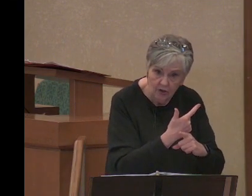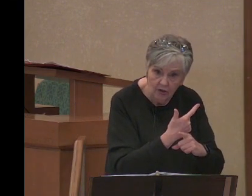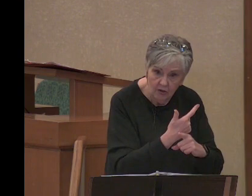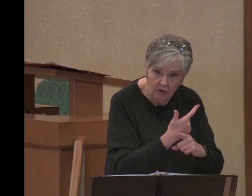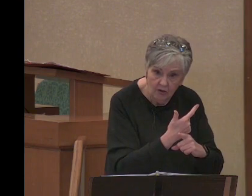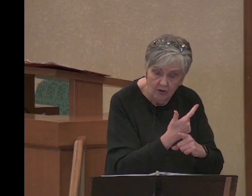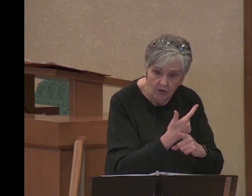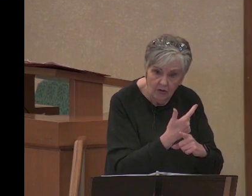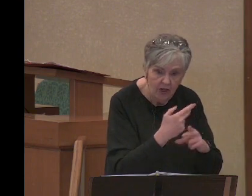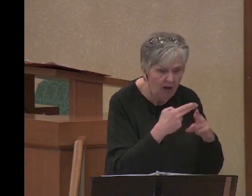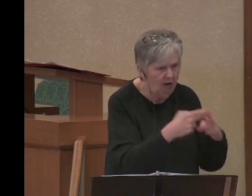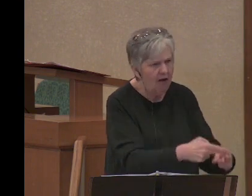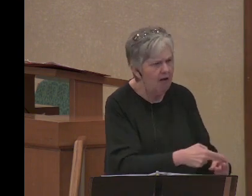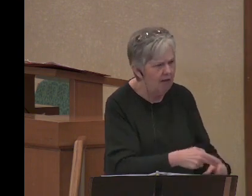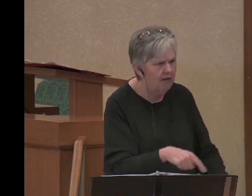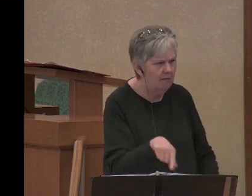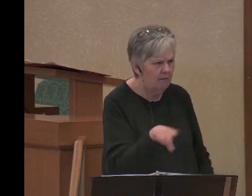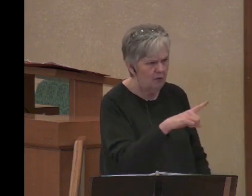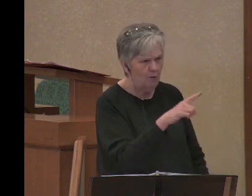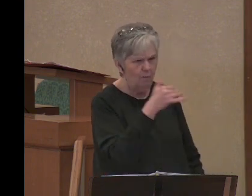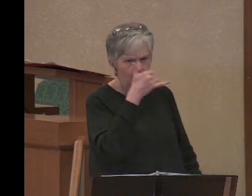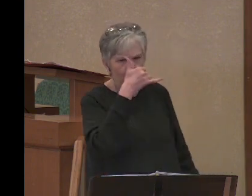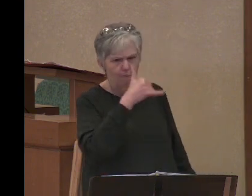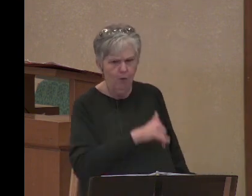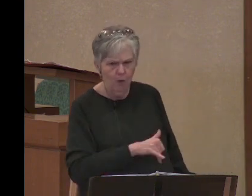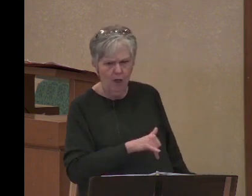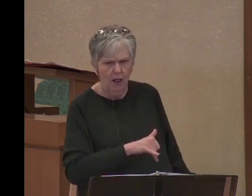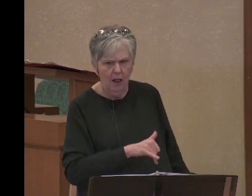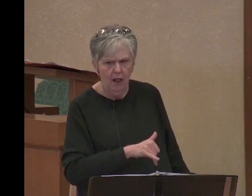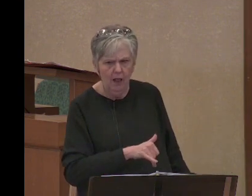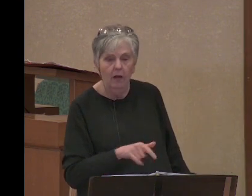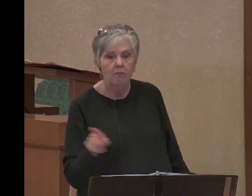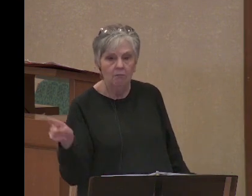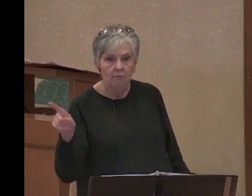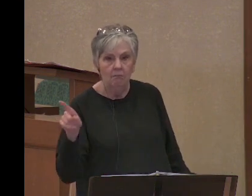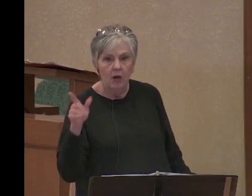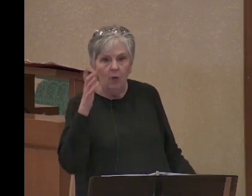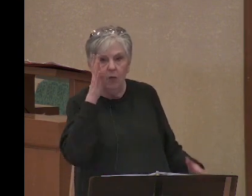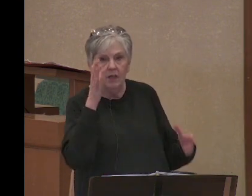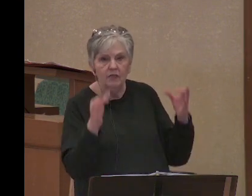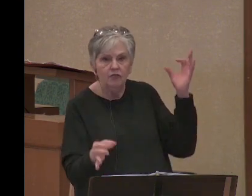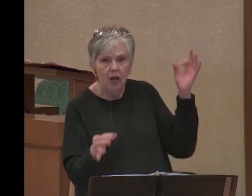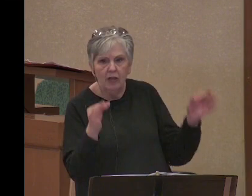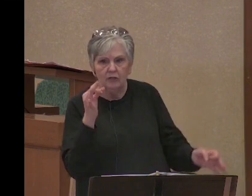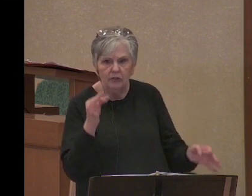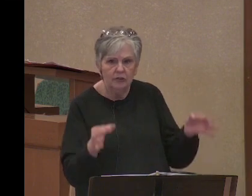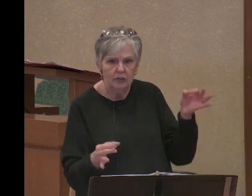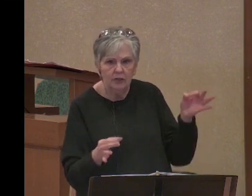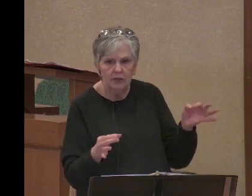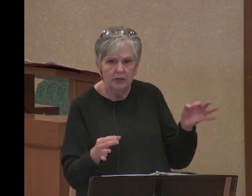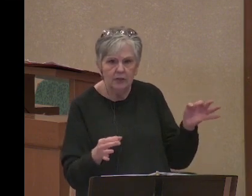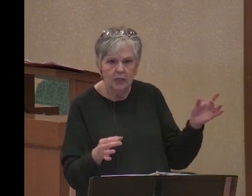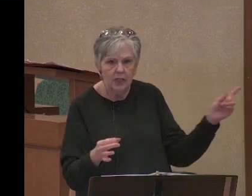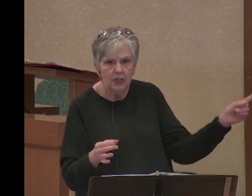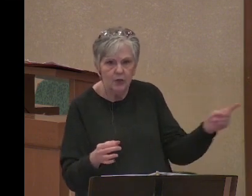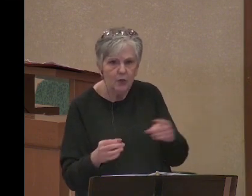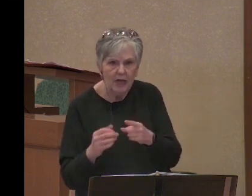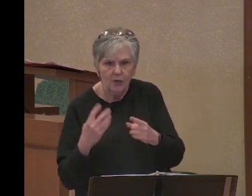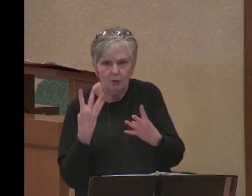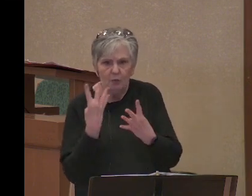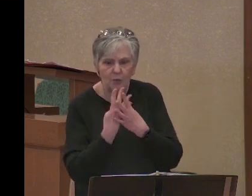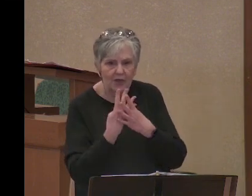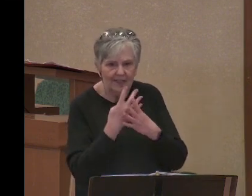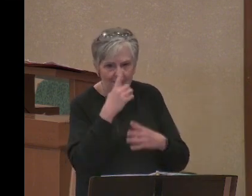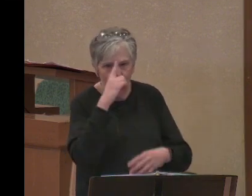someone, you fool? Well, know that you will be judged for this. In fact, you should go straight to prison for